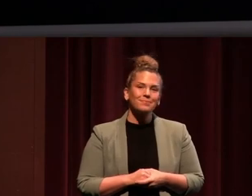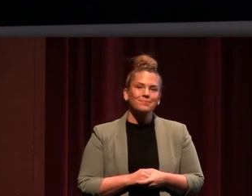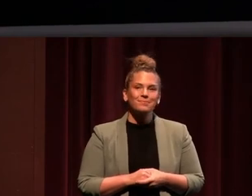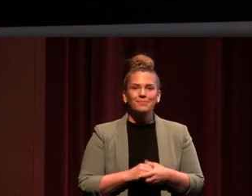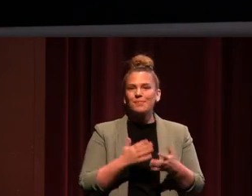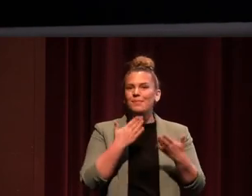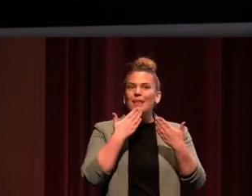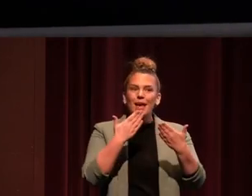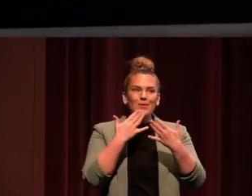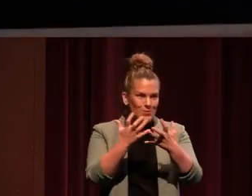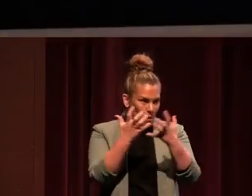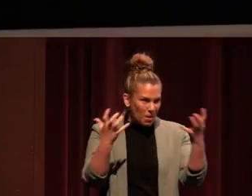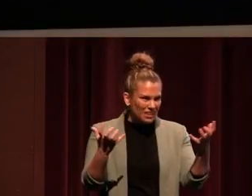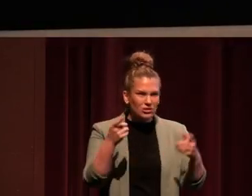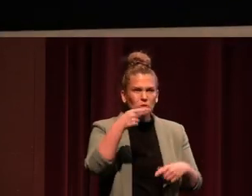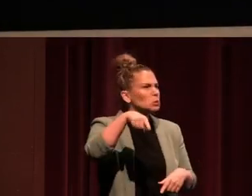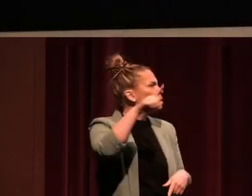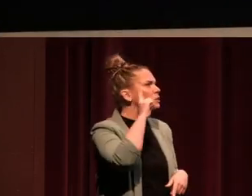thank you so